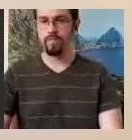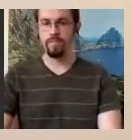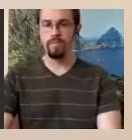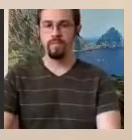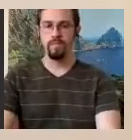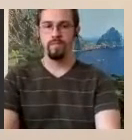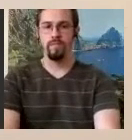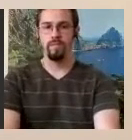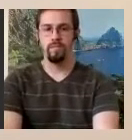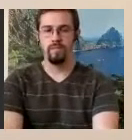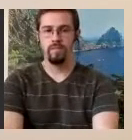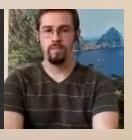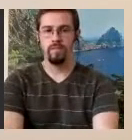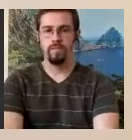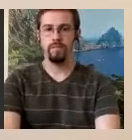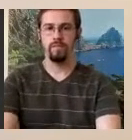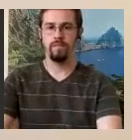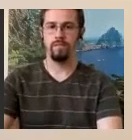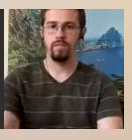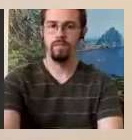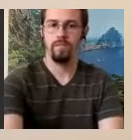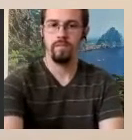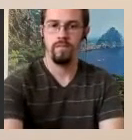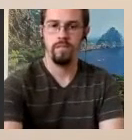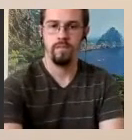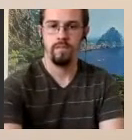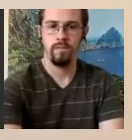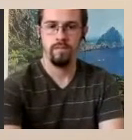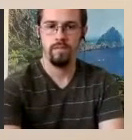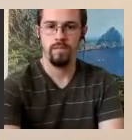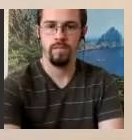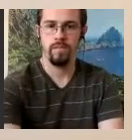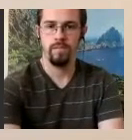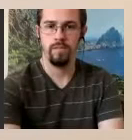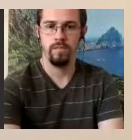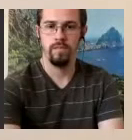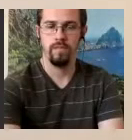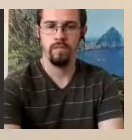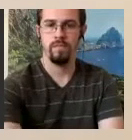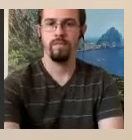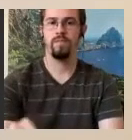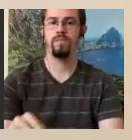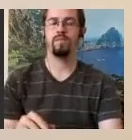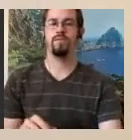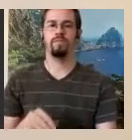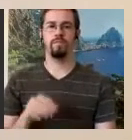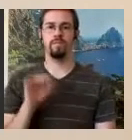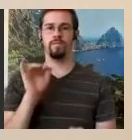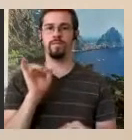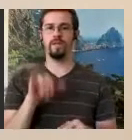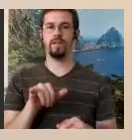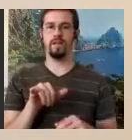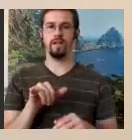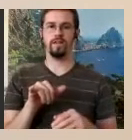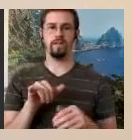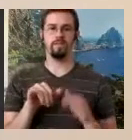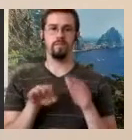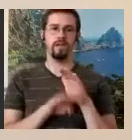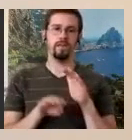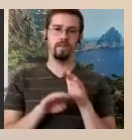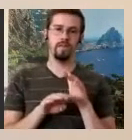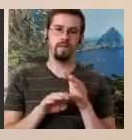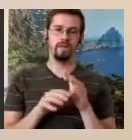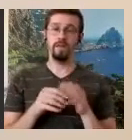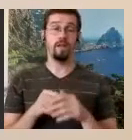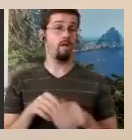mainly that's what I really wanted to say. I must have gone really fast. Go through. Well, that's actually fine. I have lots